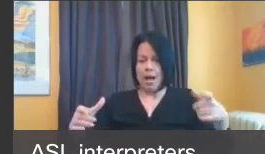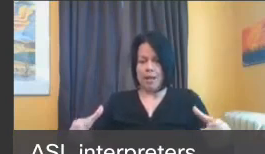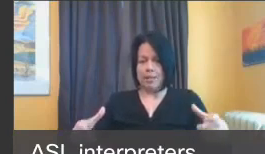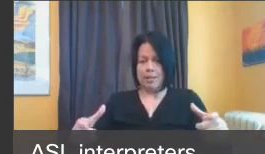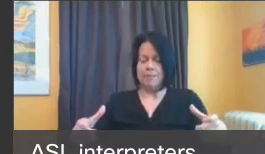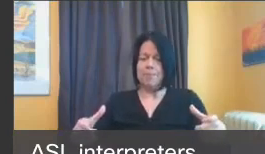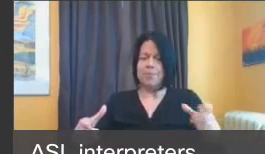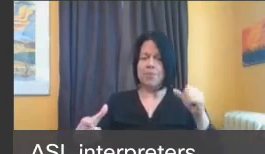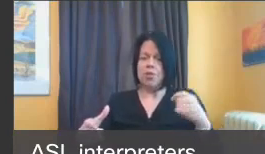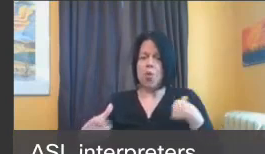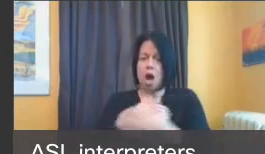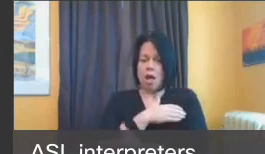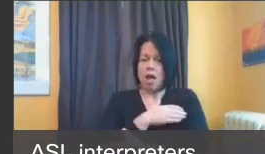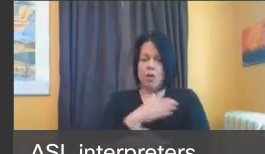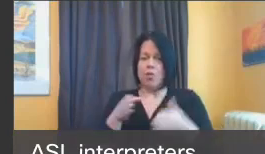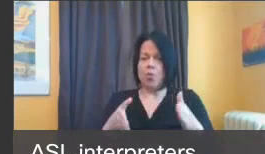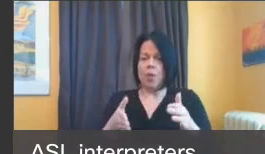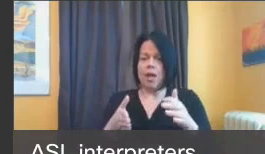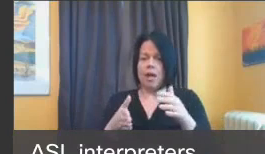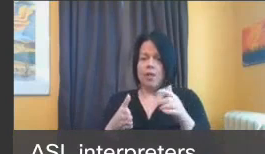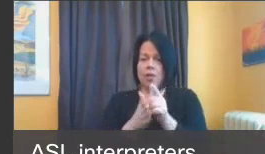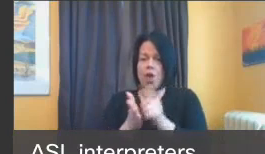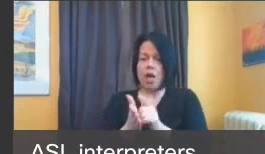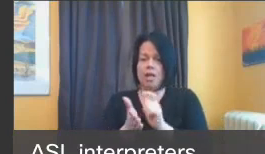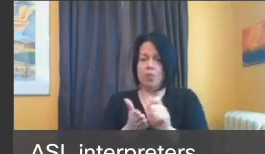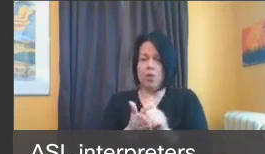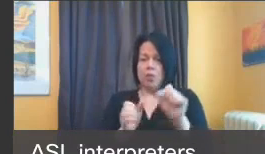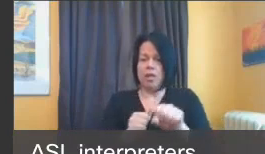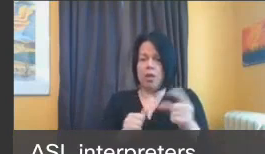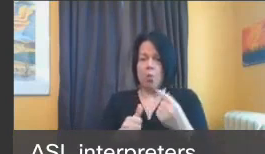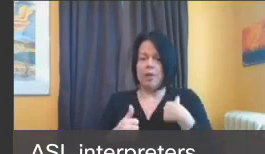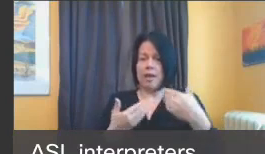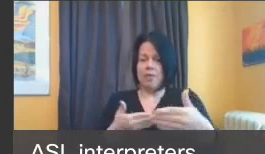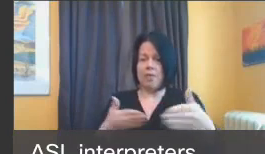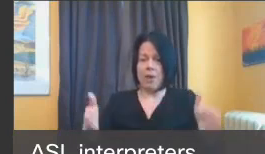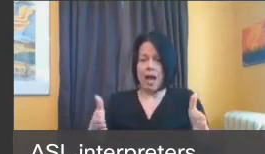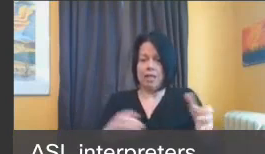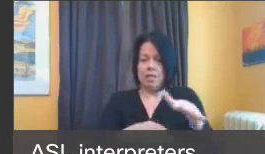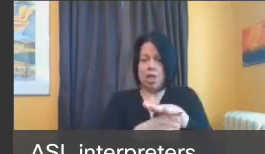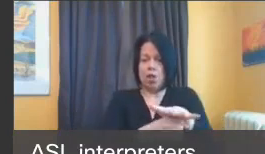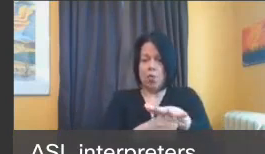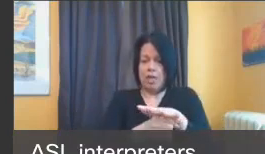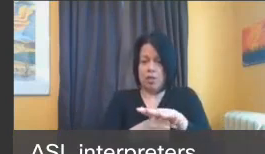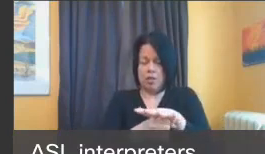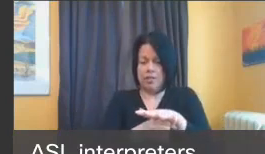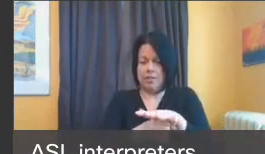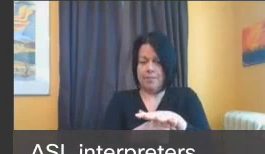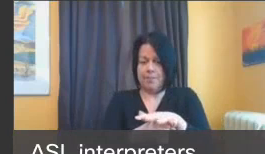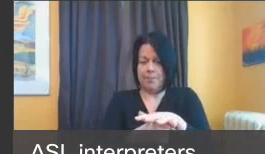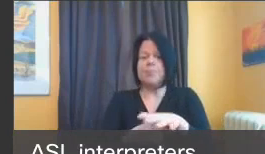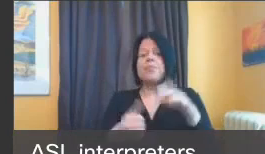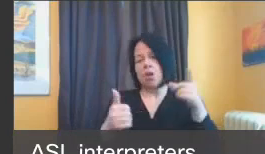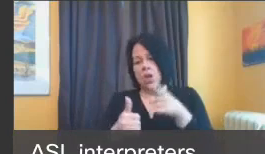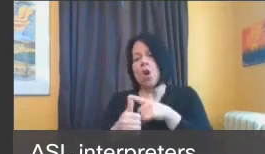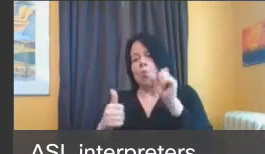laws are based, the way the law is written, we can only have our drop box locations when there's not,